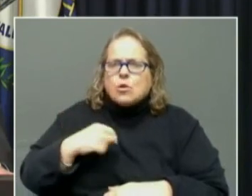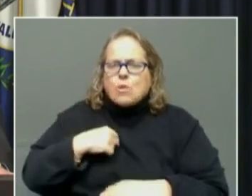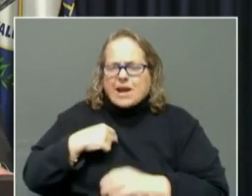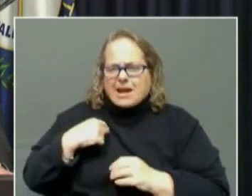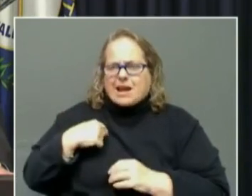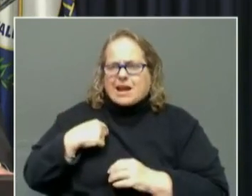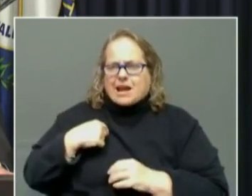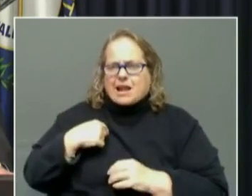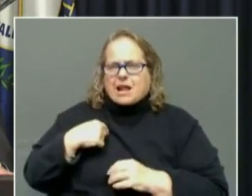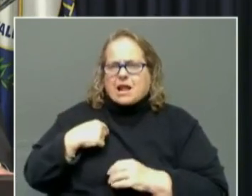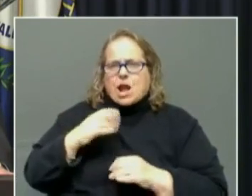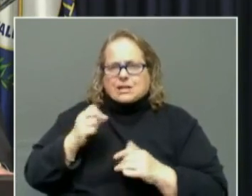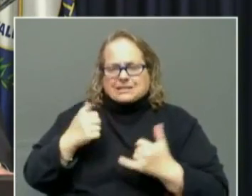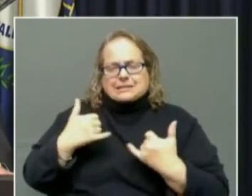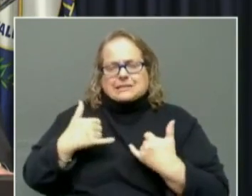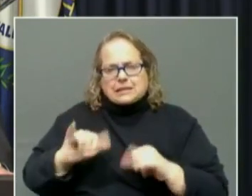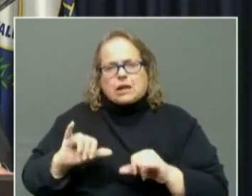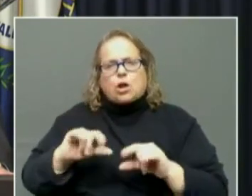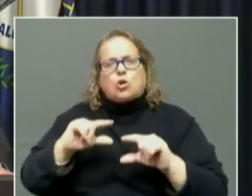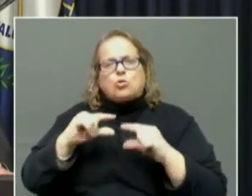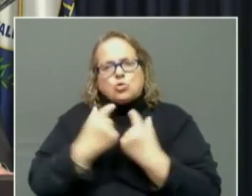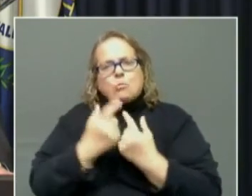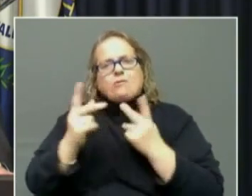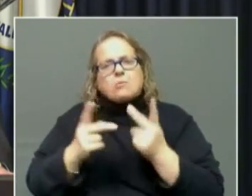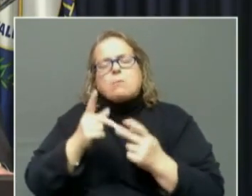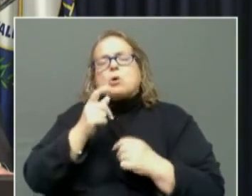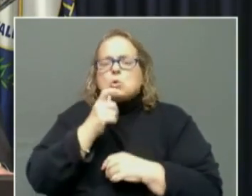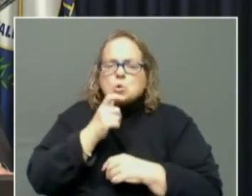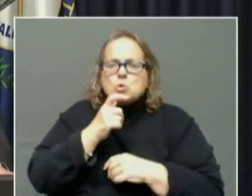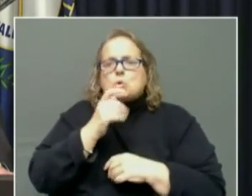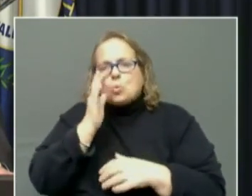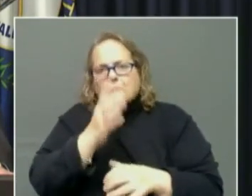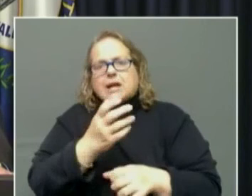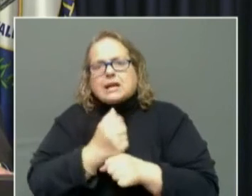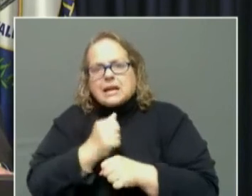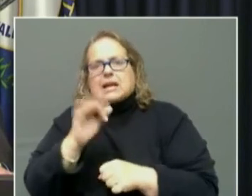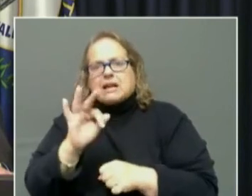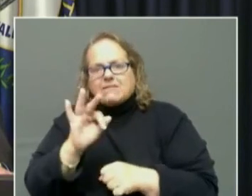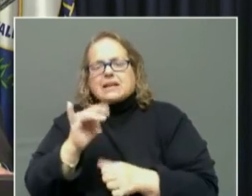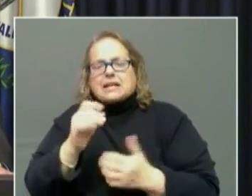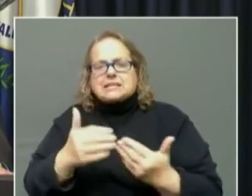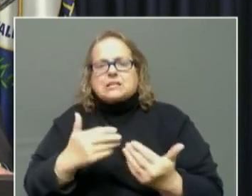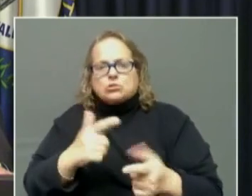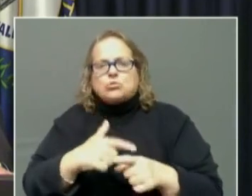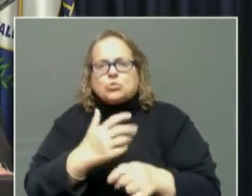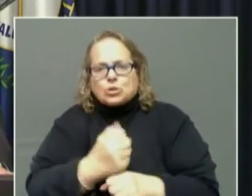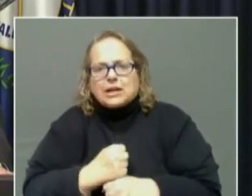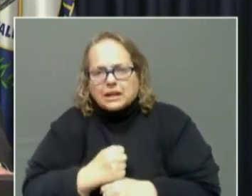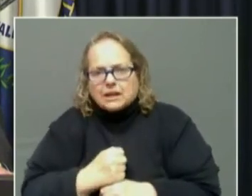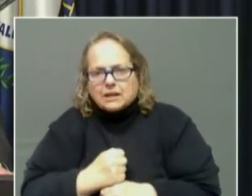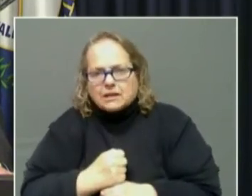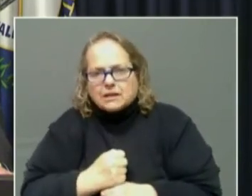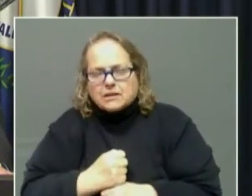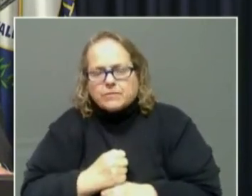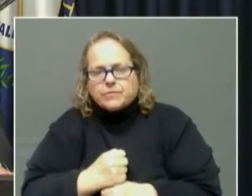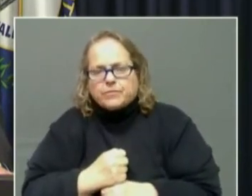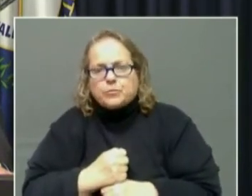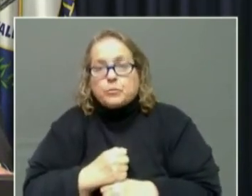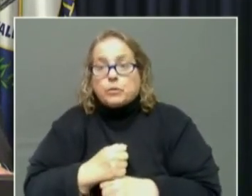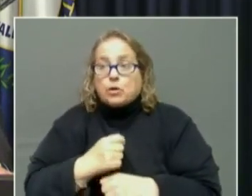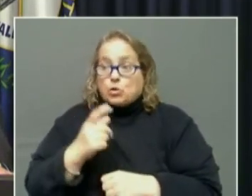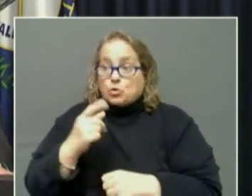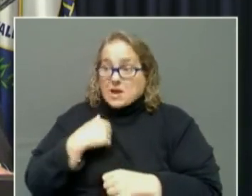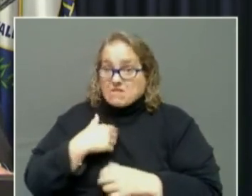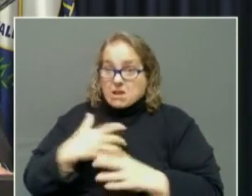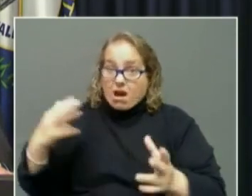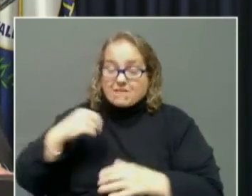that's casual, that will get it if it's easy or if it's a part of their daily lives. Is this going to make it harder